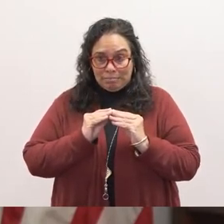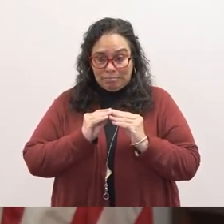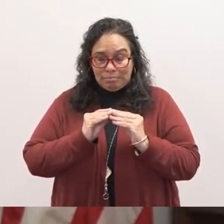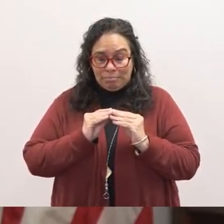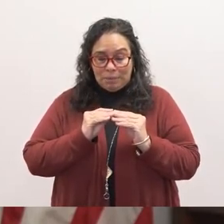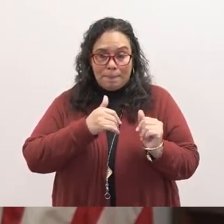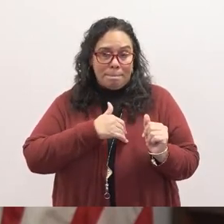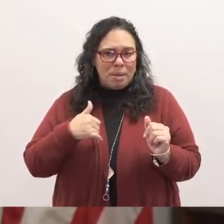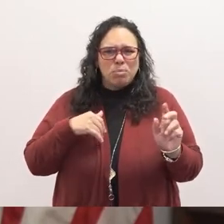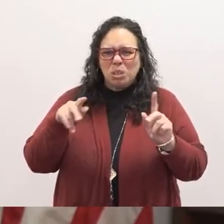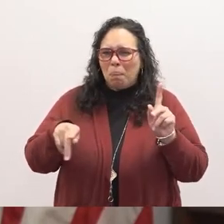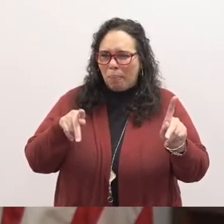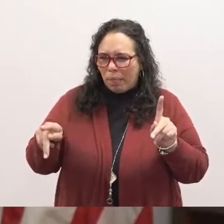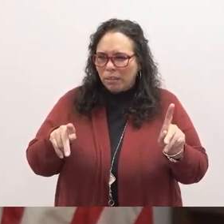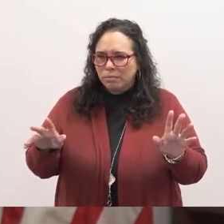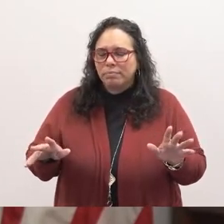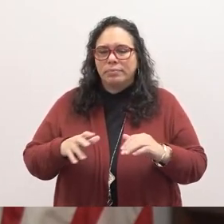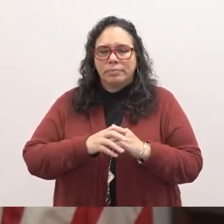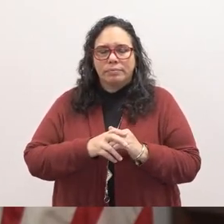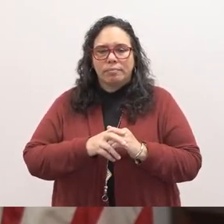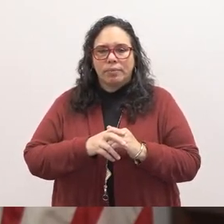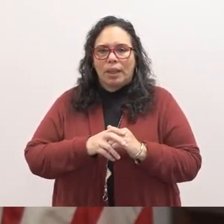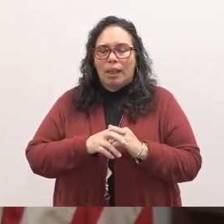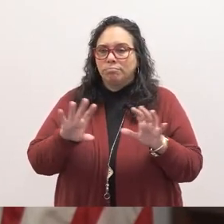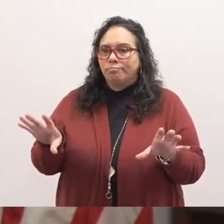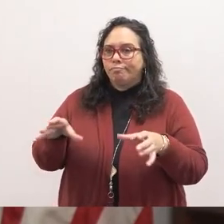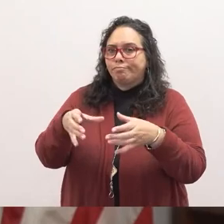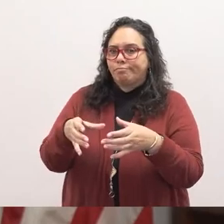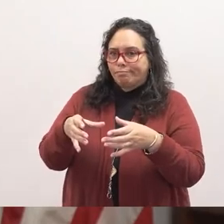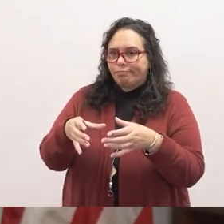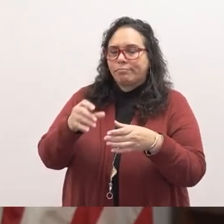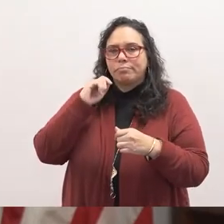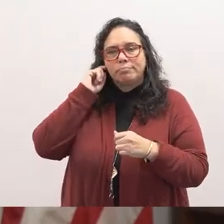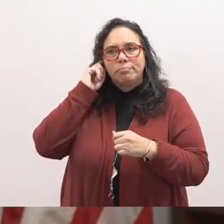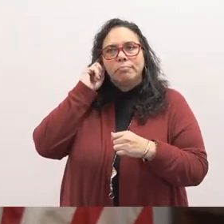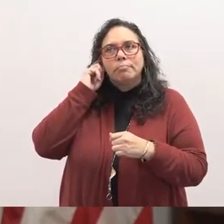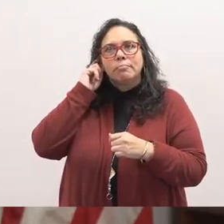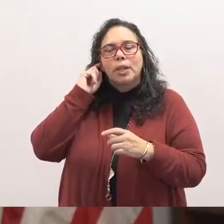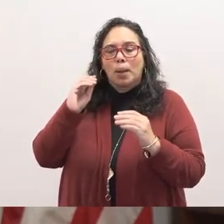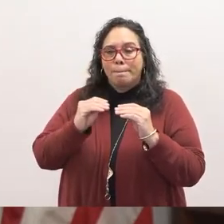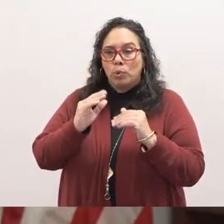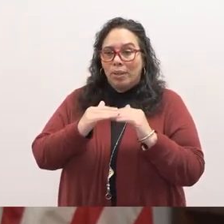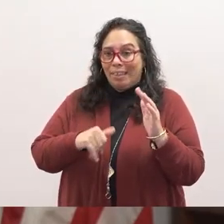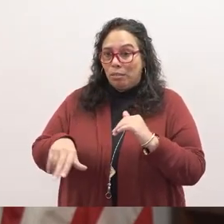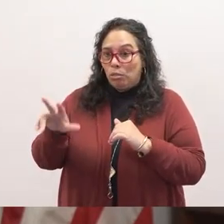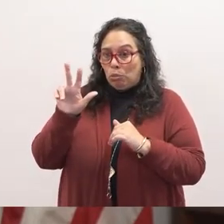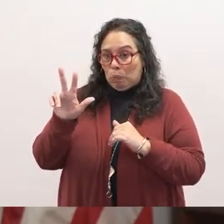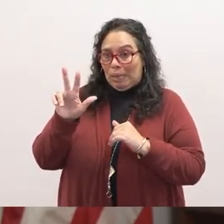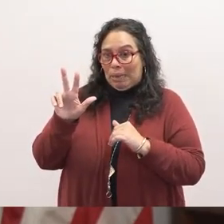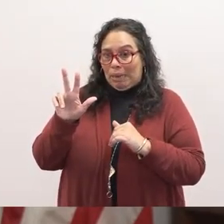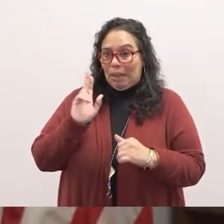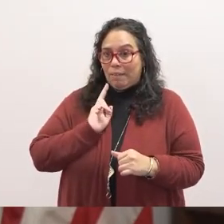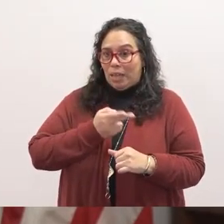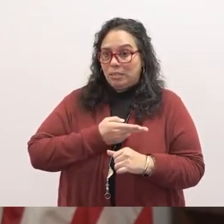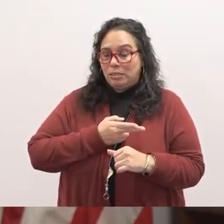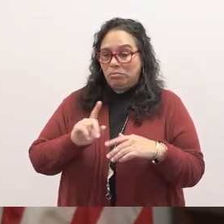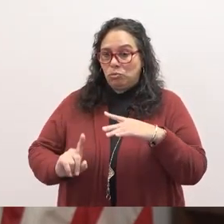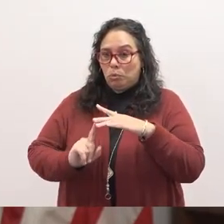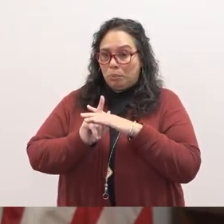public, I should say, and they are meeting with more than three of us,